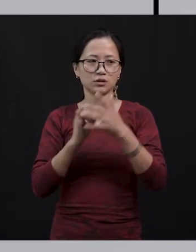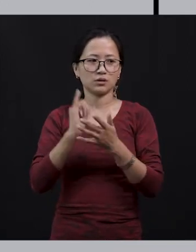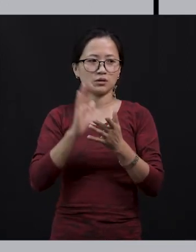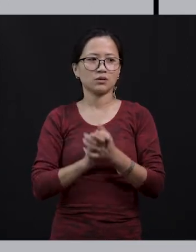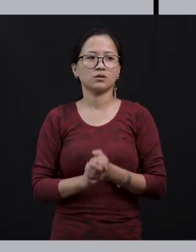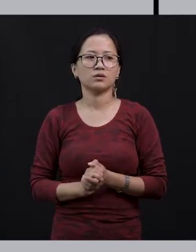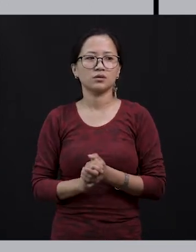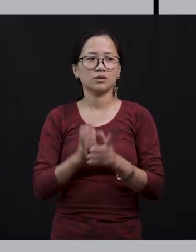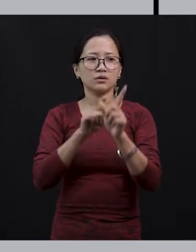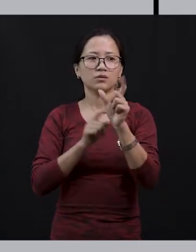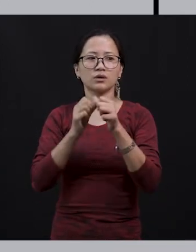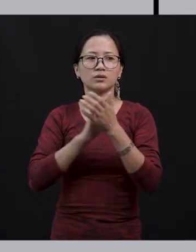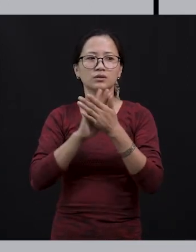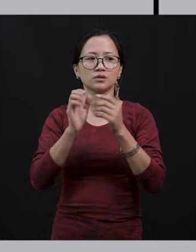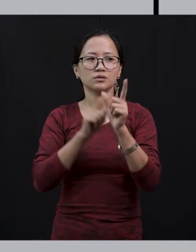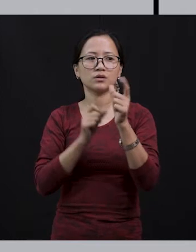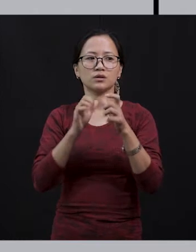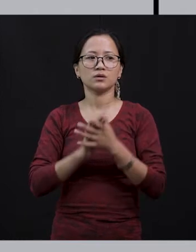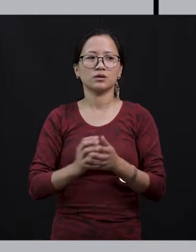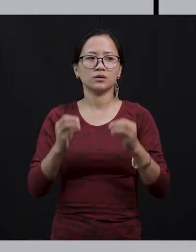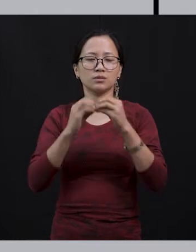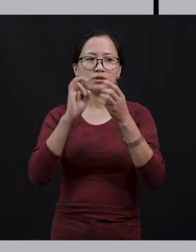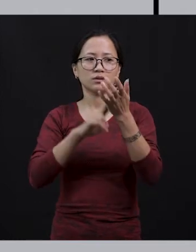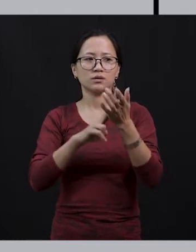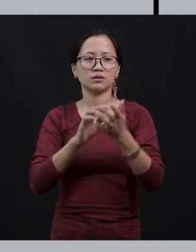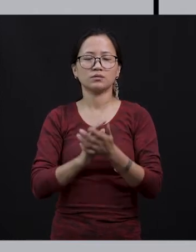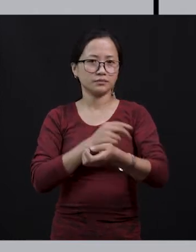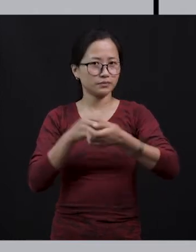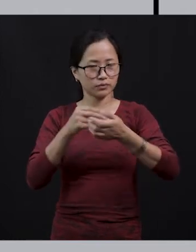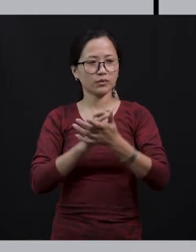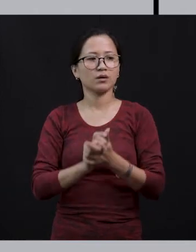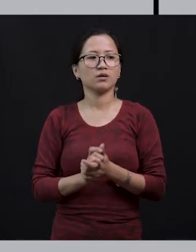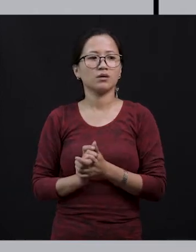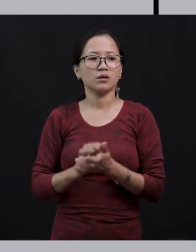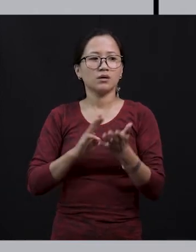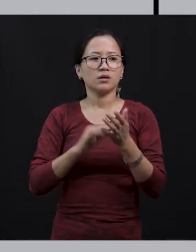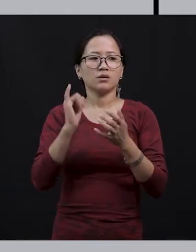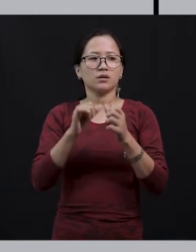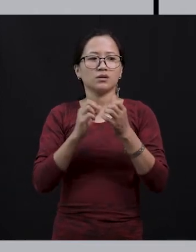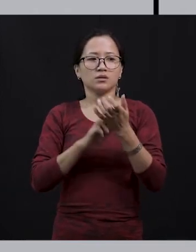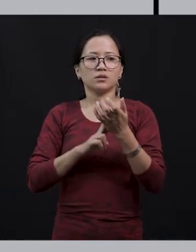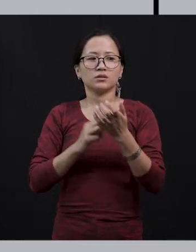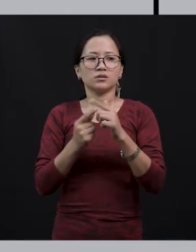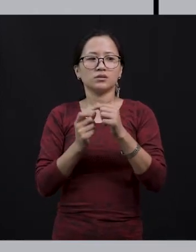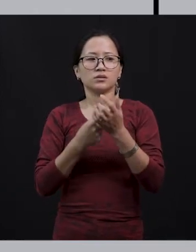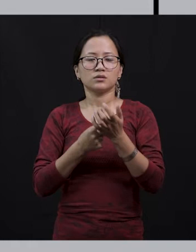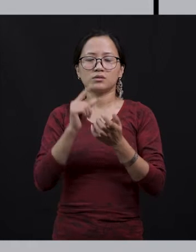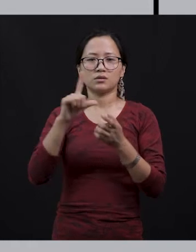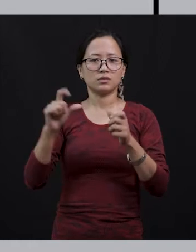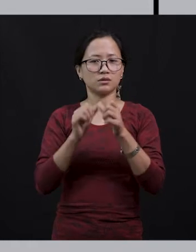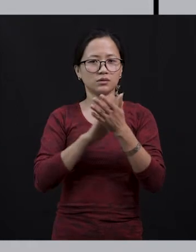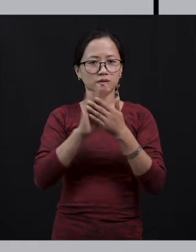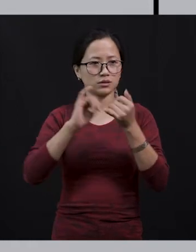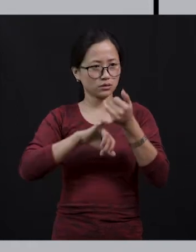Ahmad has written Tariq-e-Mubarak Shahi. And Ni'amatullah has written Maqizai Afghan. So remember, they